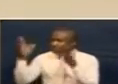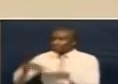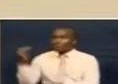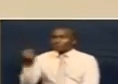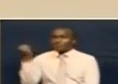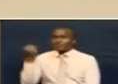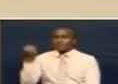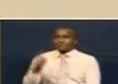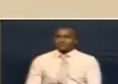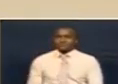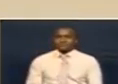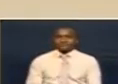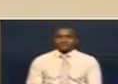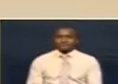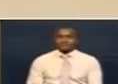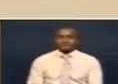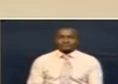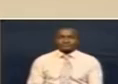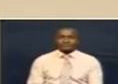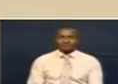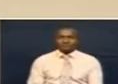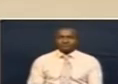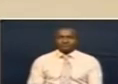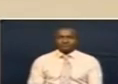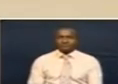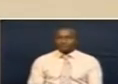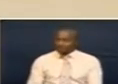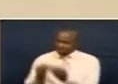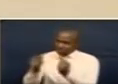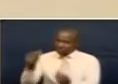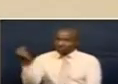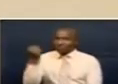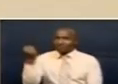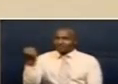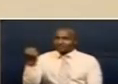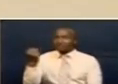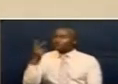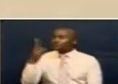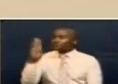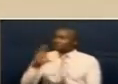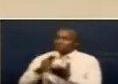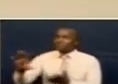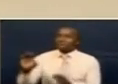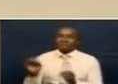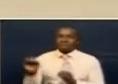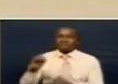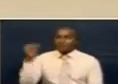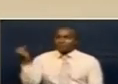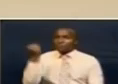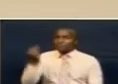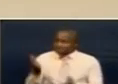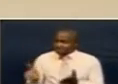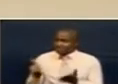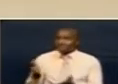The solution of Mumias is not about pumping in 2 billion. Mumias currently